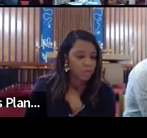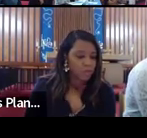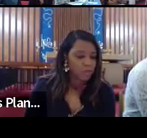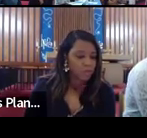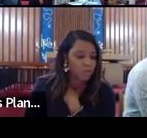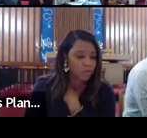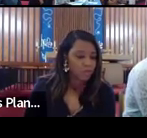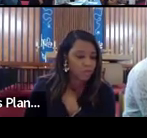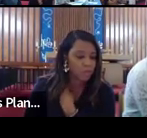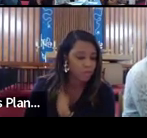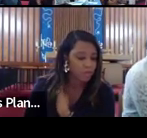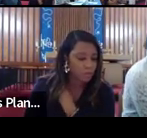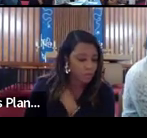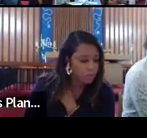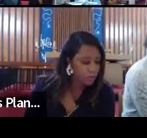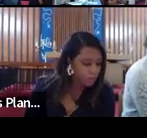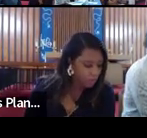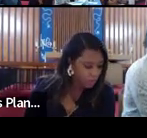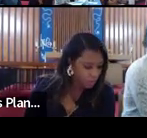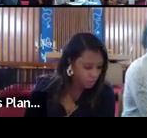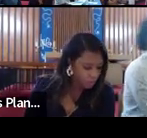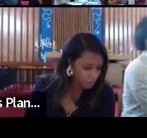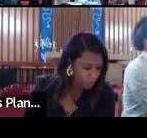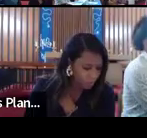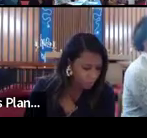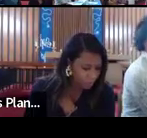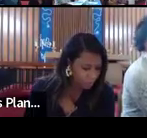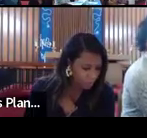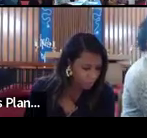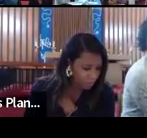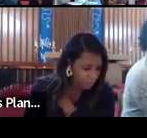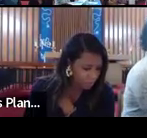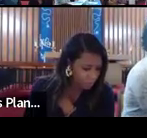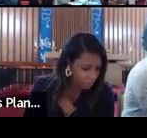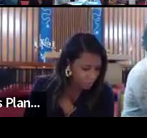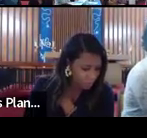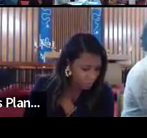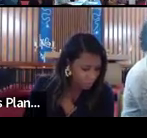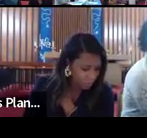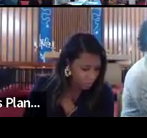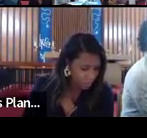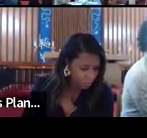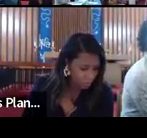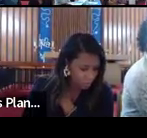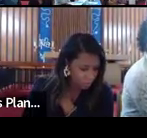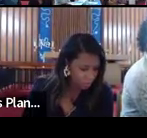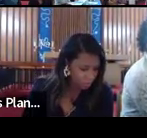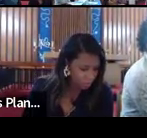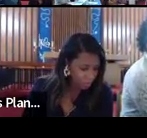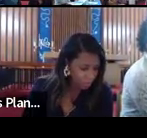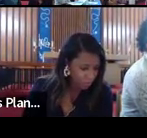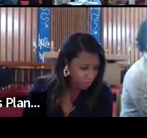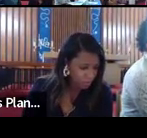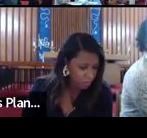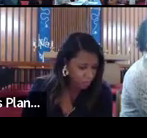Our school also serves as a neighborhood gathering place. We regularly host community events, including National Night